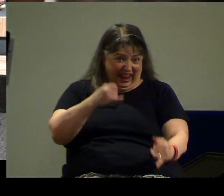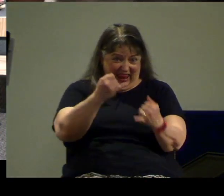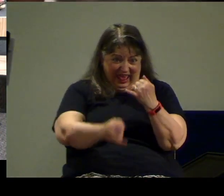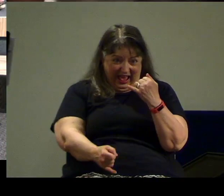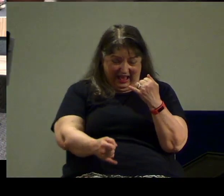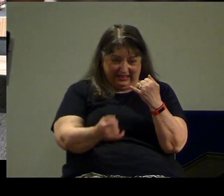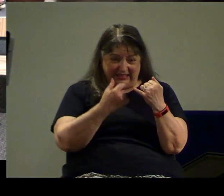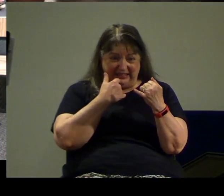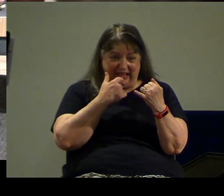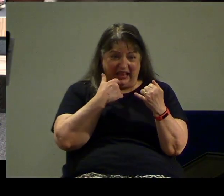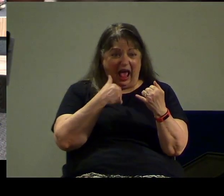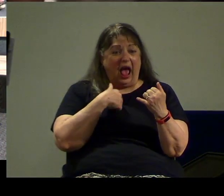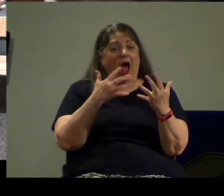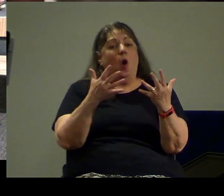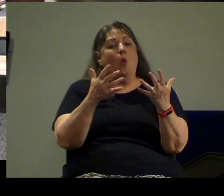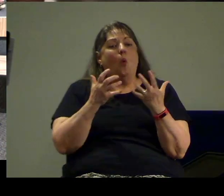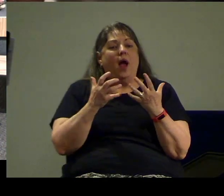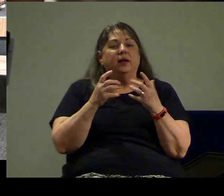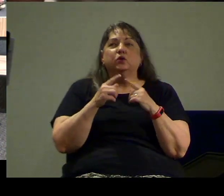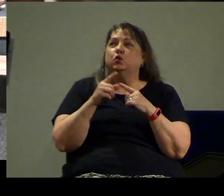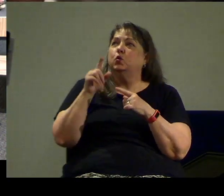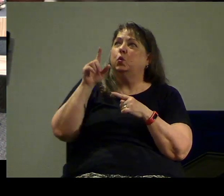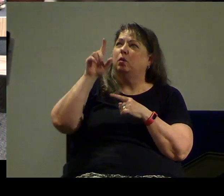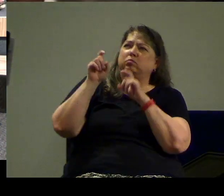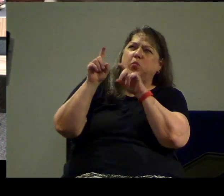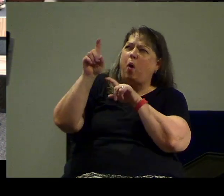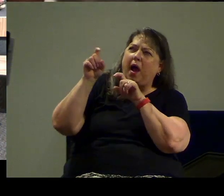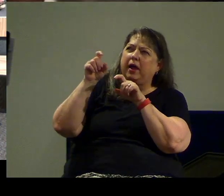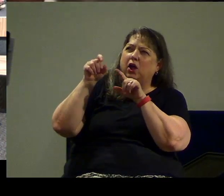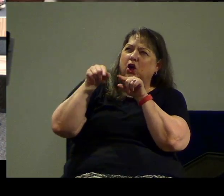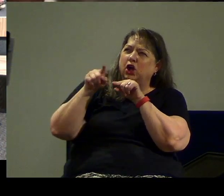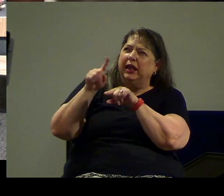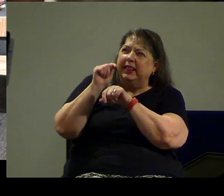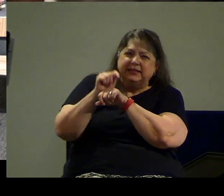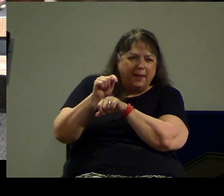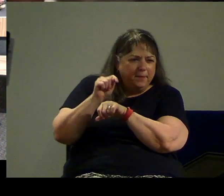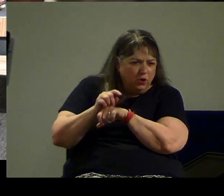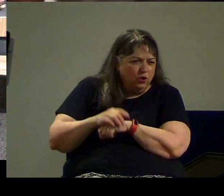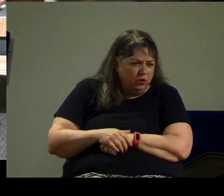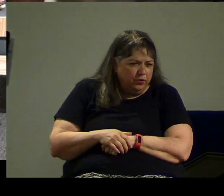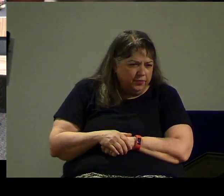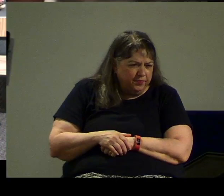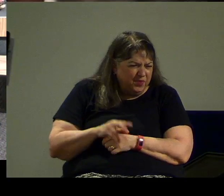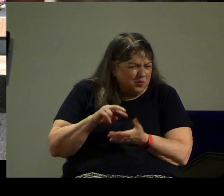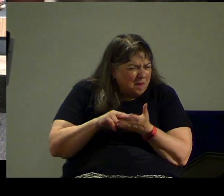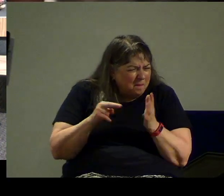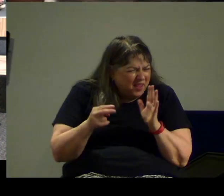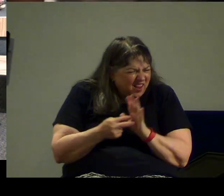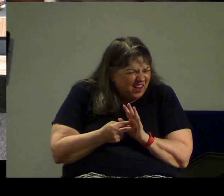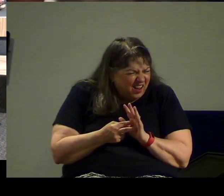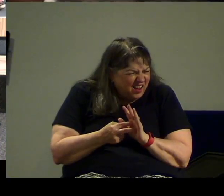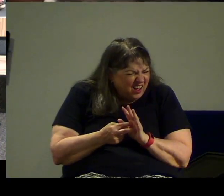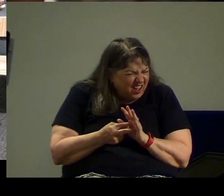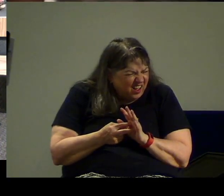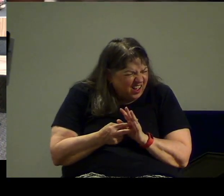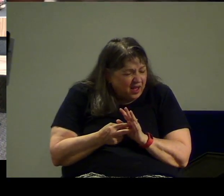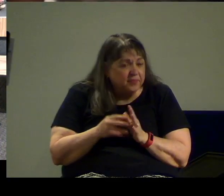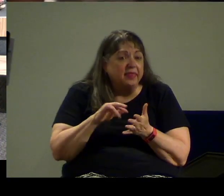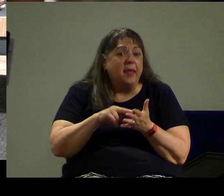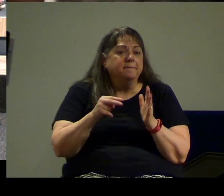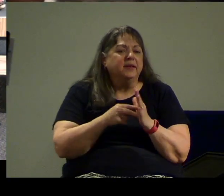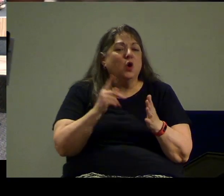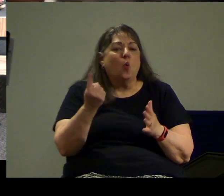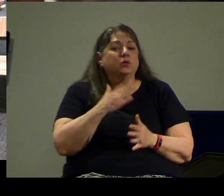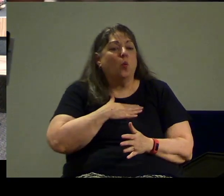to inquire in his temple. The desire to inquire in the temple, what does that mean? It means you want to